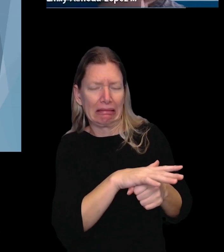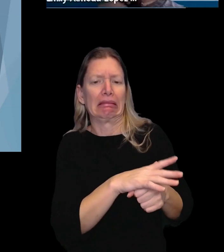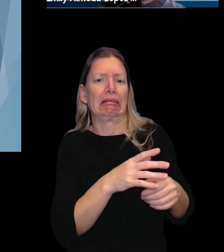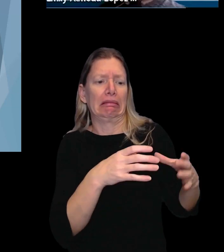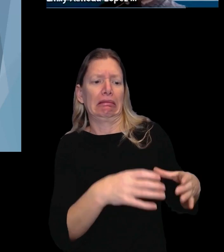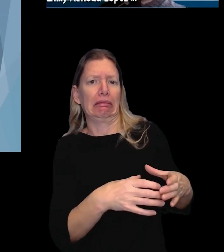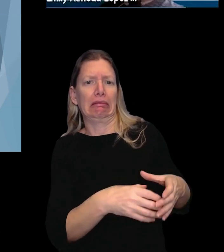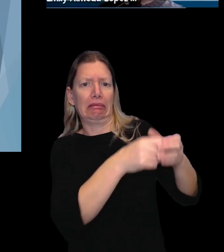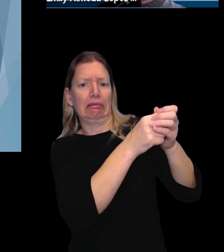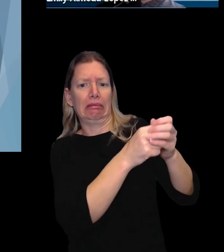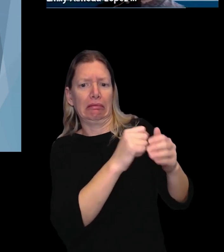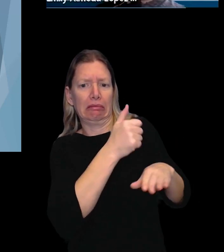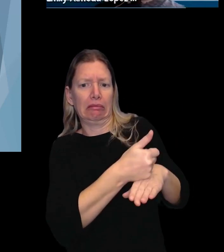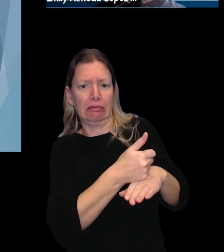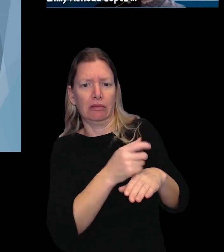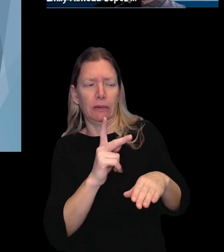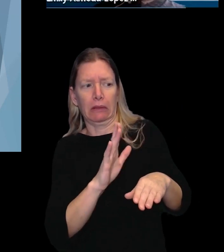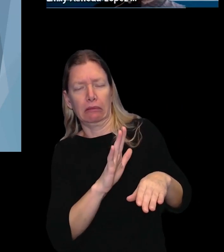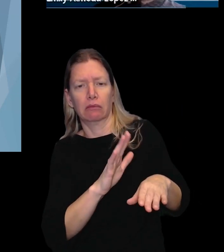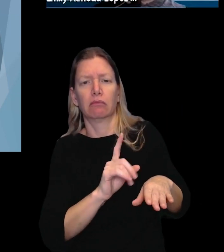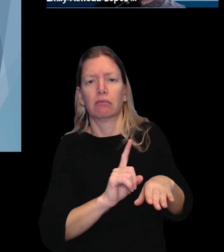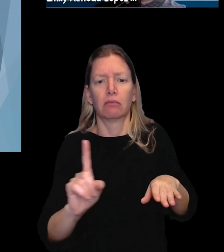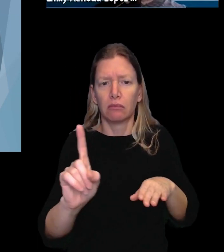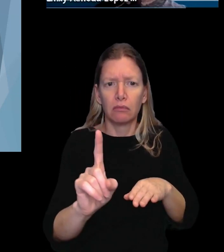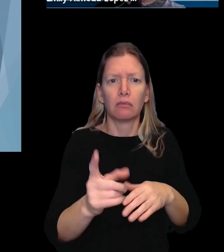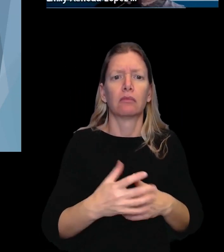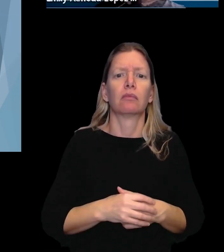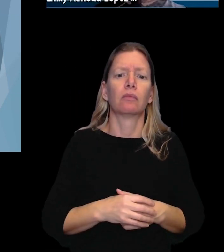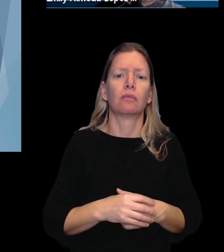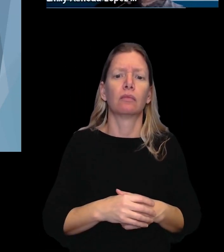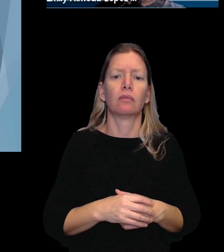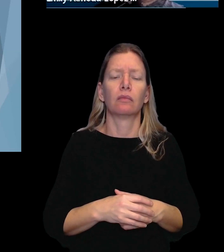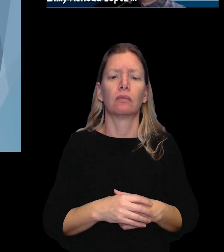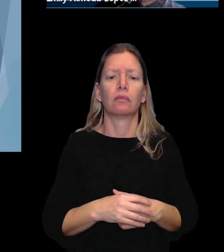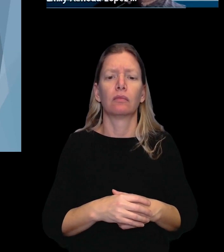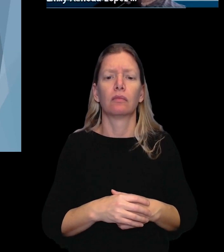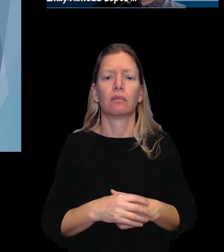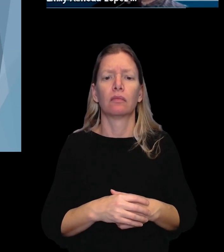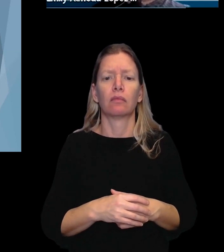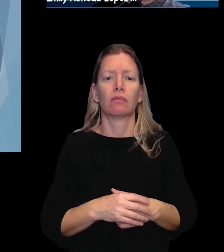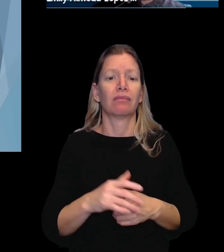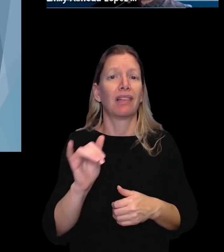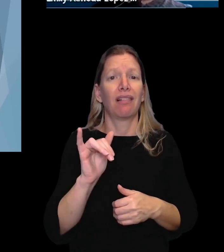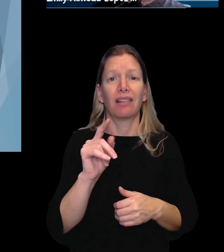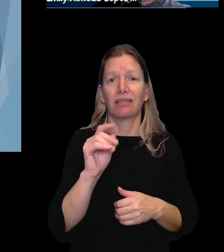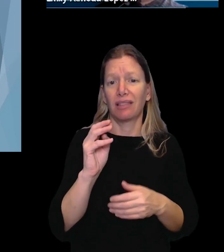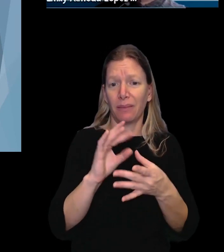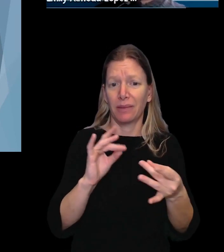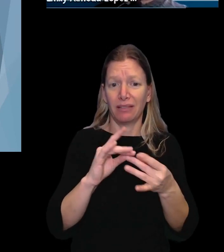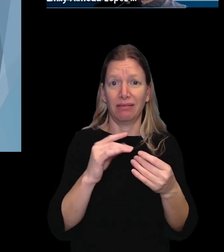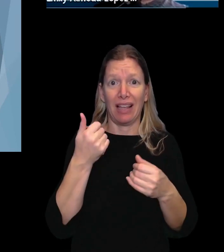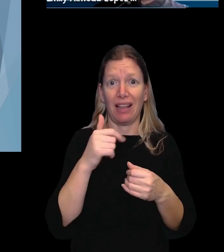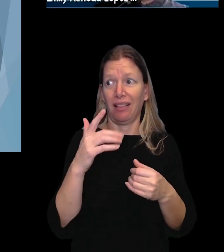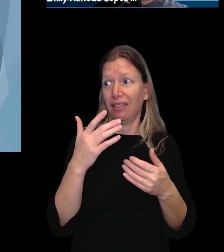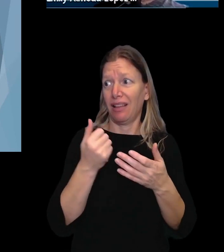to guide people away from anything hazardous if they have vision needs.